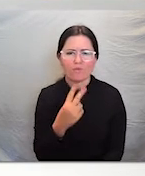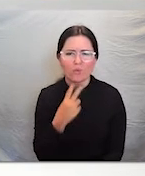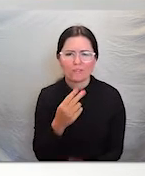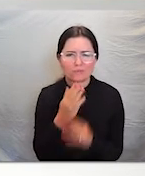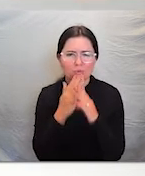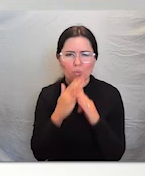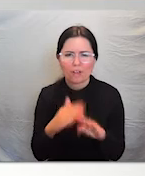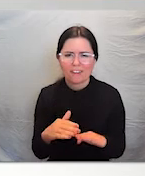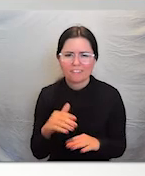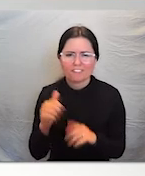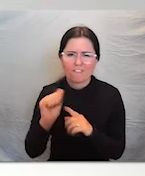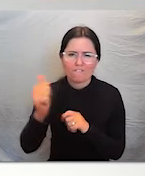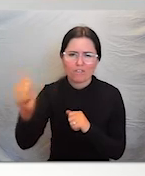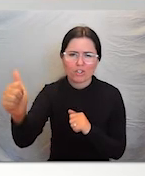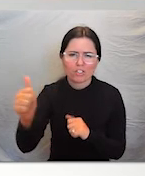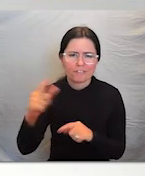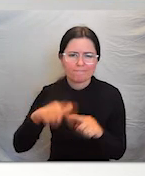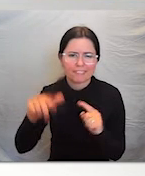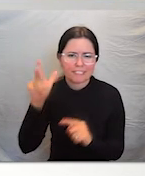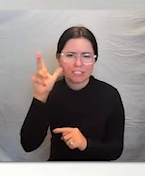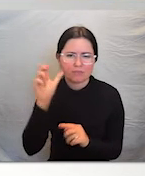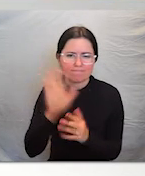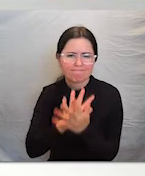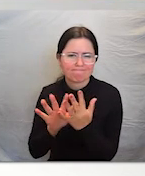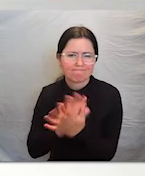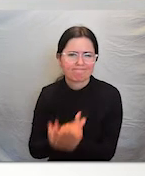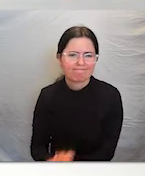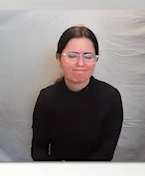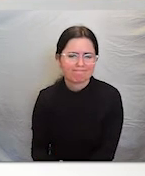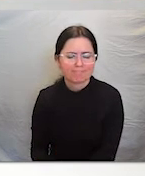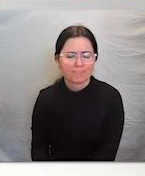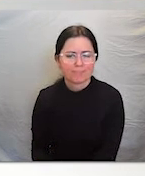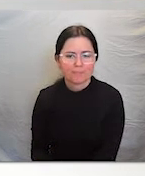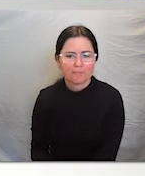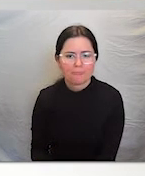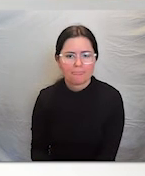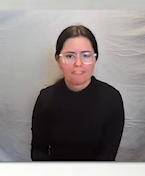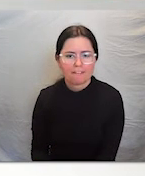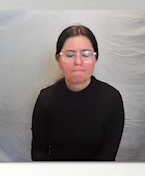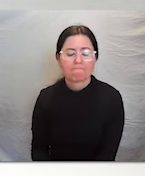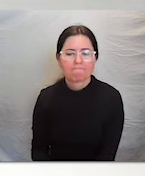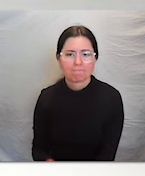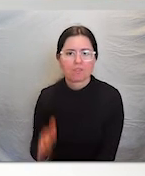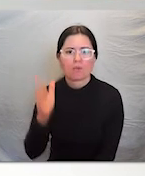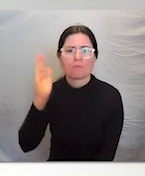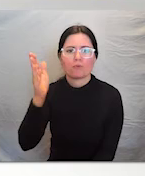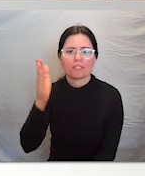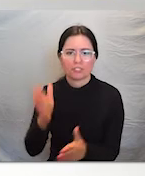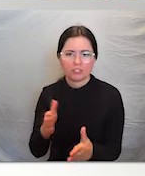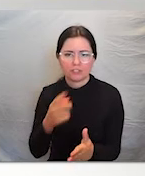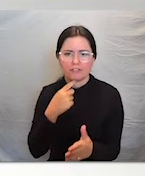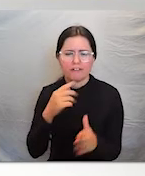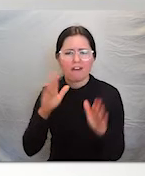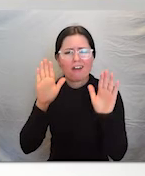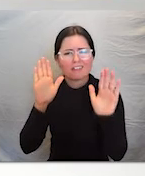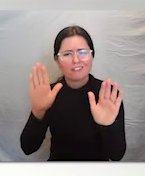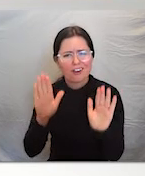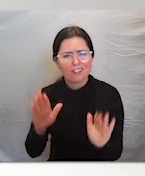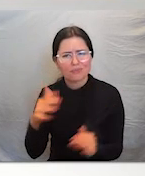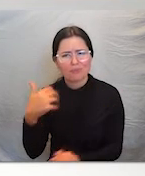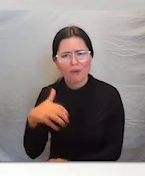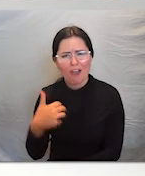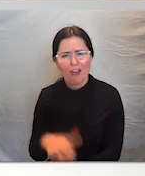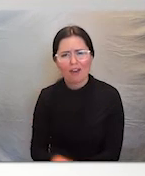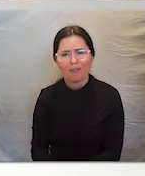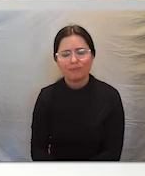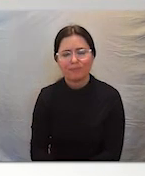the employer wanted to do this disability hiring program. That's And awesome. they wanted someone like an ASPE because